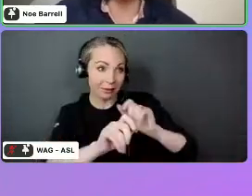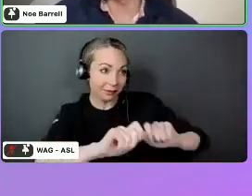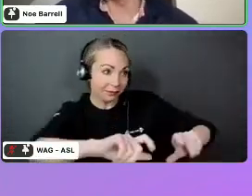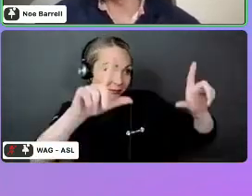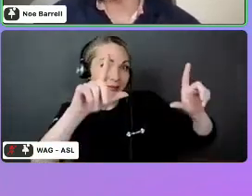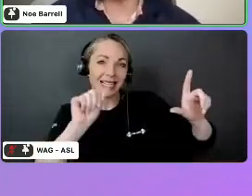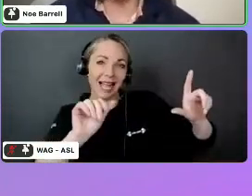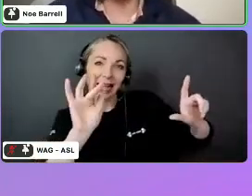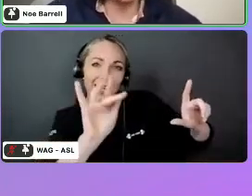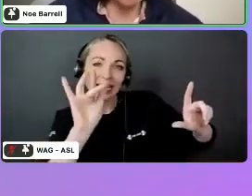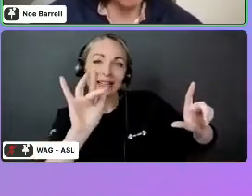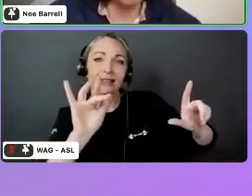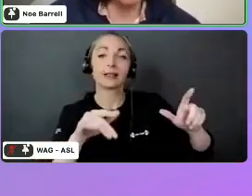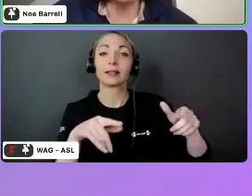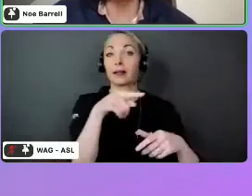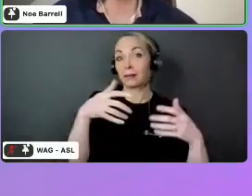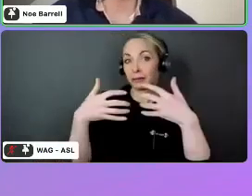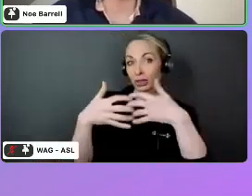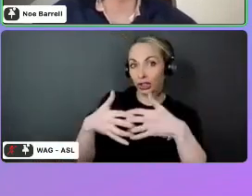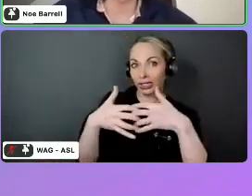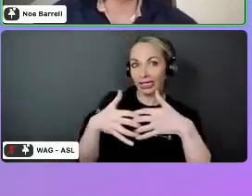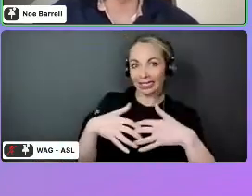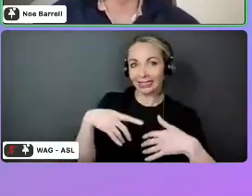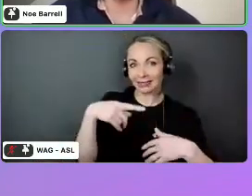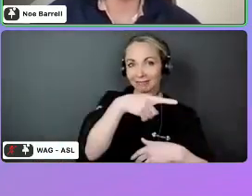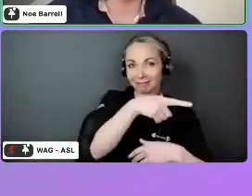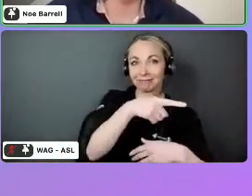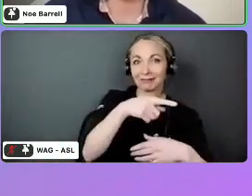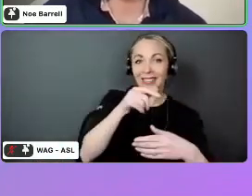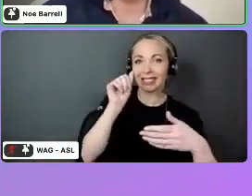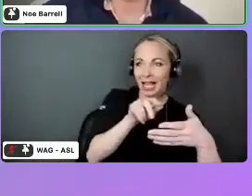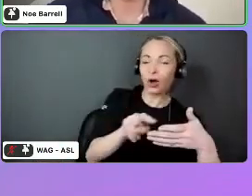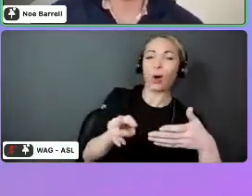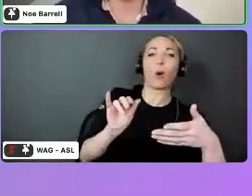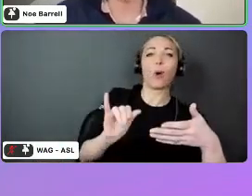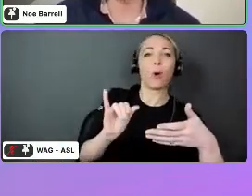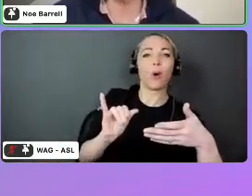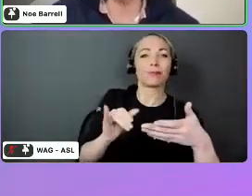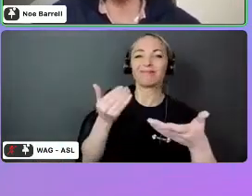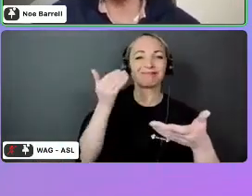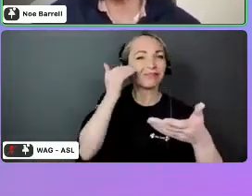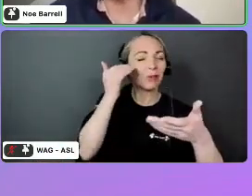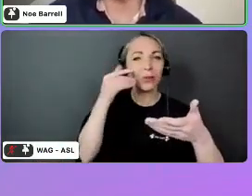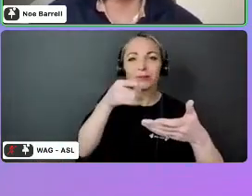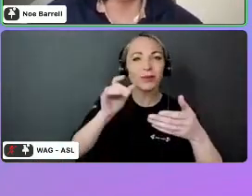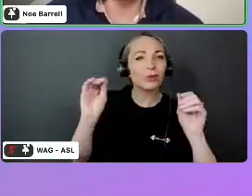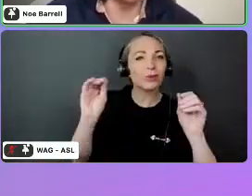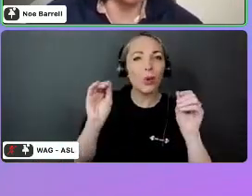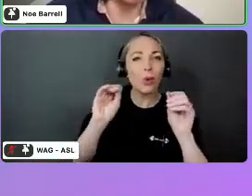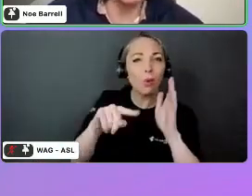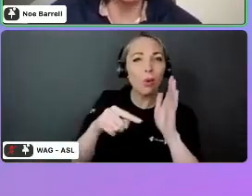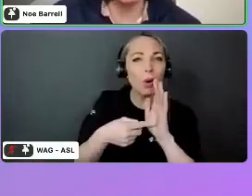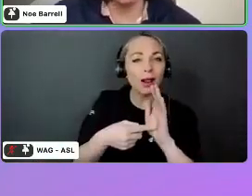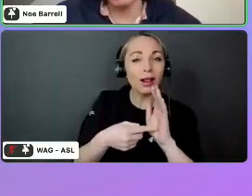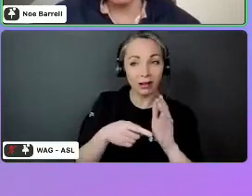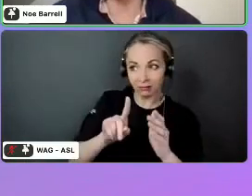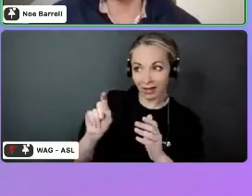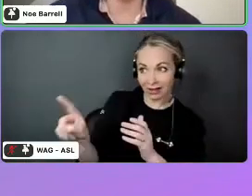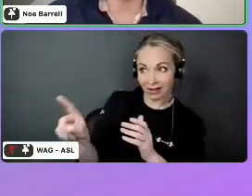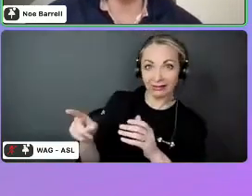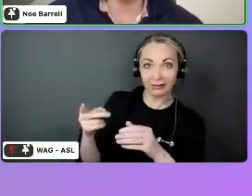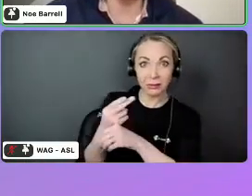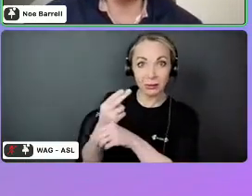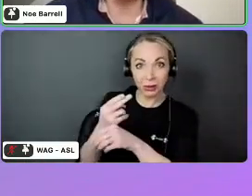at this and see that there's no role provided, and then ask the user a question about whether or not there should be a role provided.